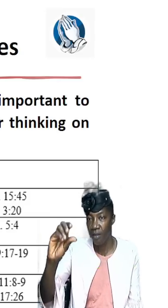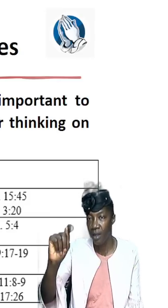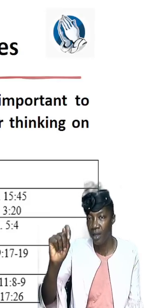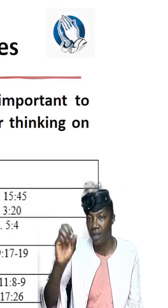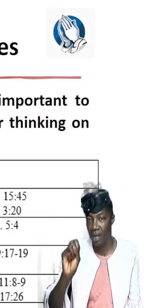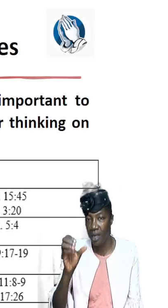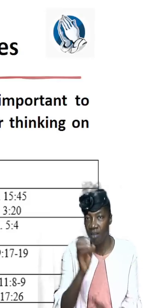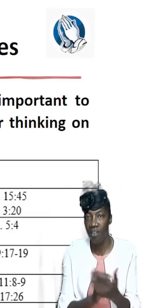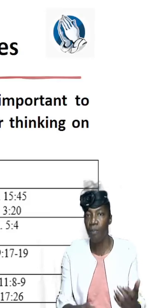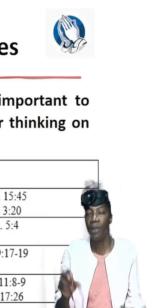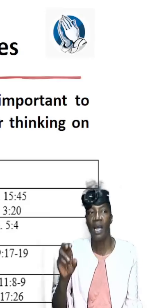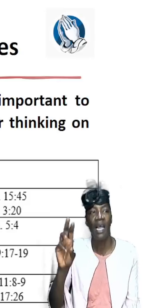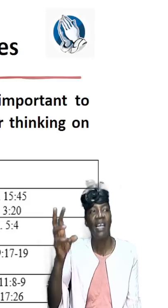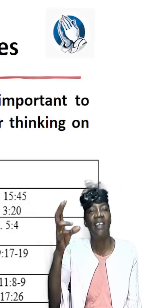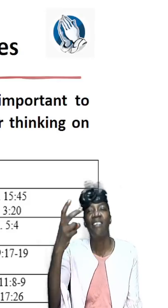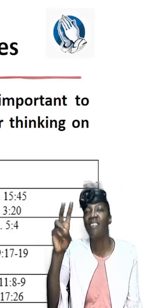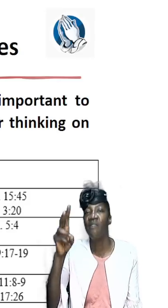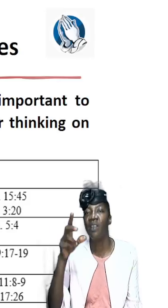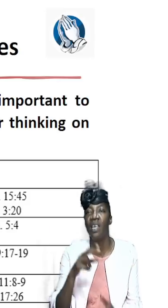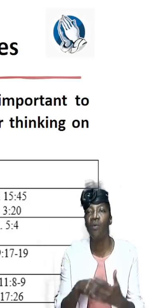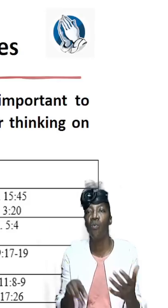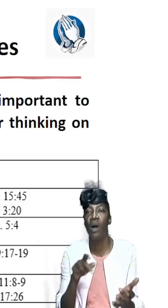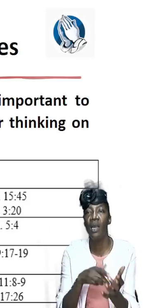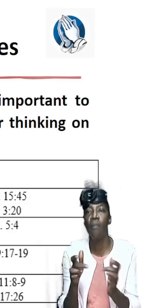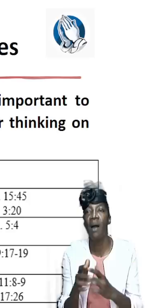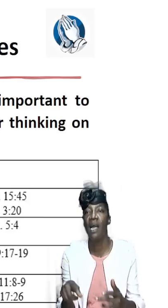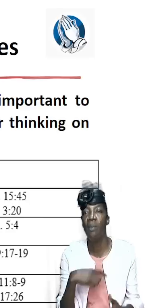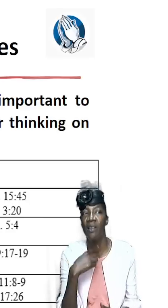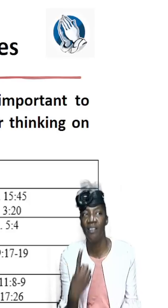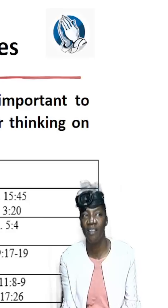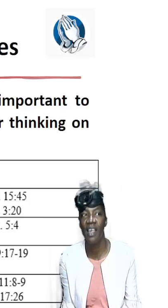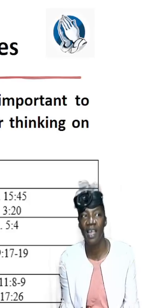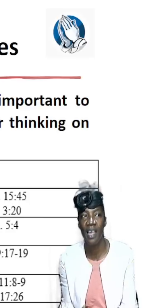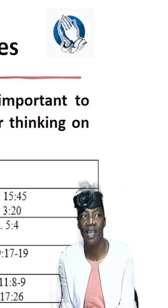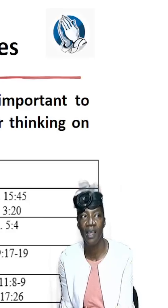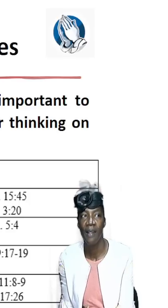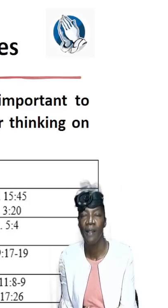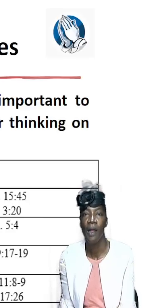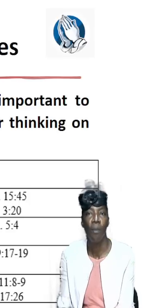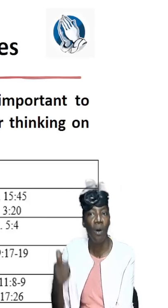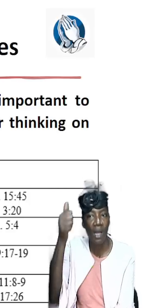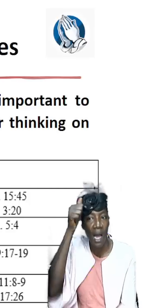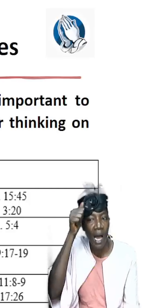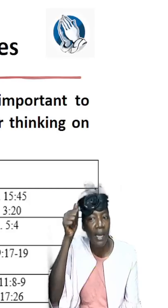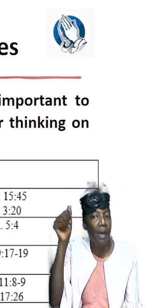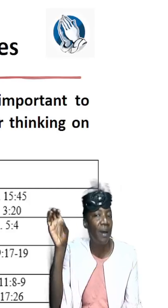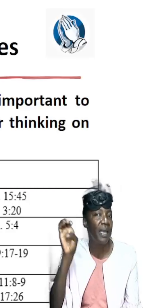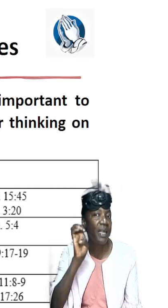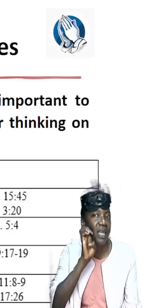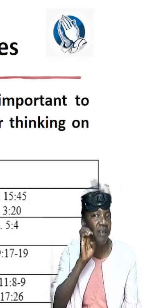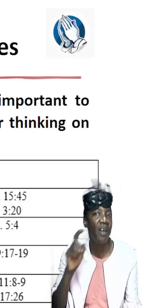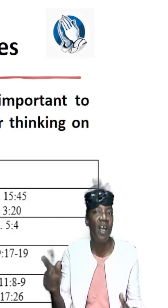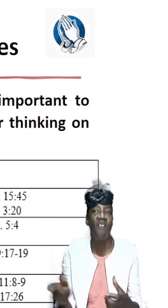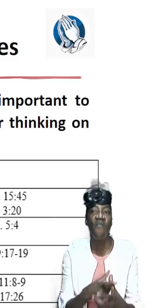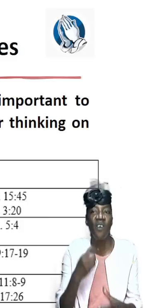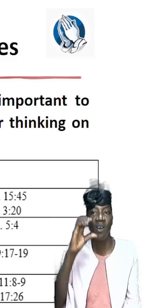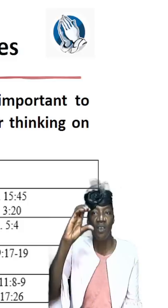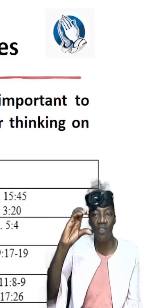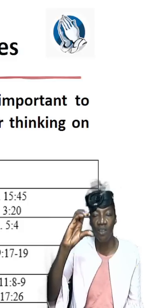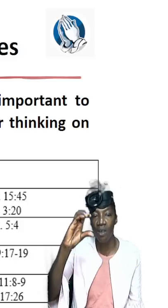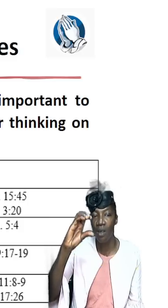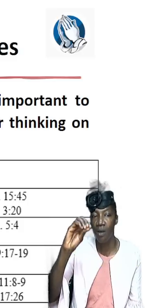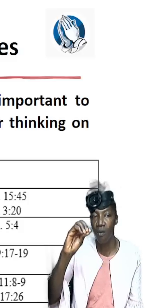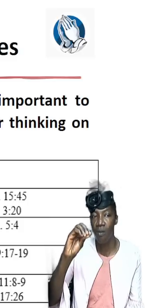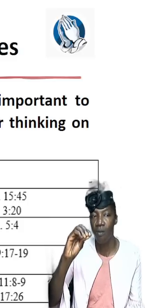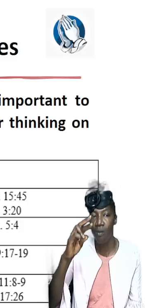from one blood. So what is it that the scripture is saying to us as it relates to Adam and Eve? 1 Corinthians, and as I said, I'm doing this